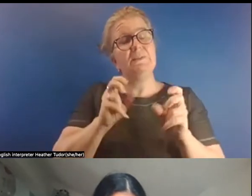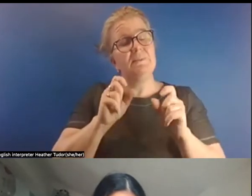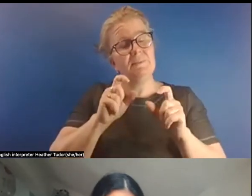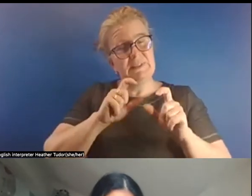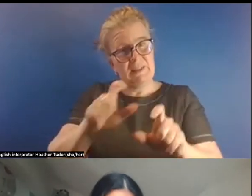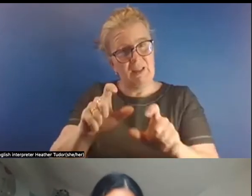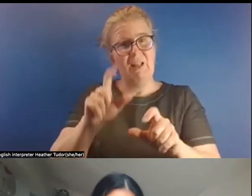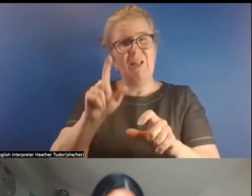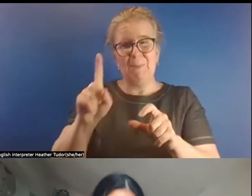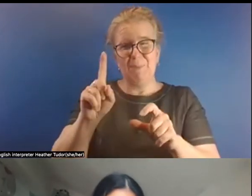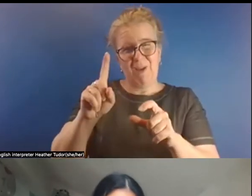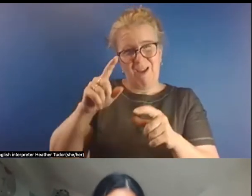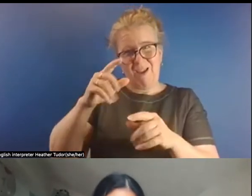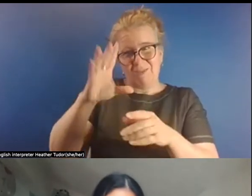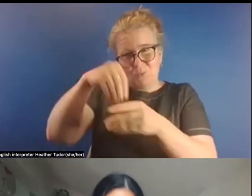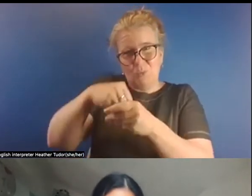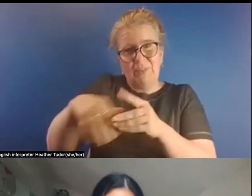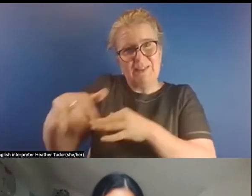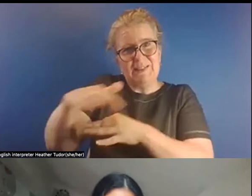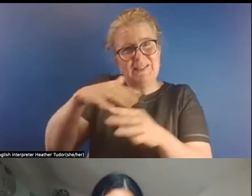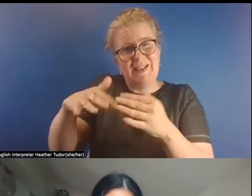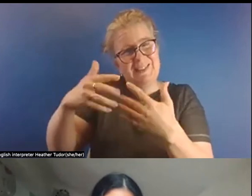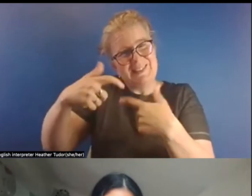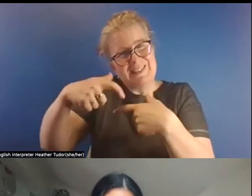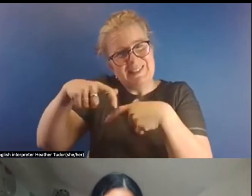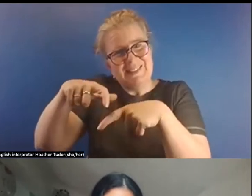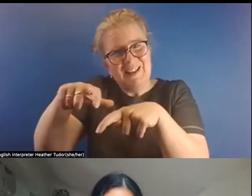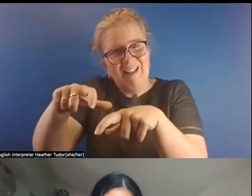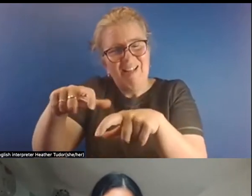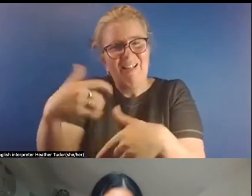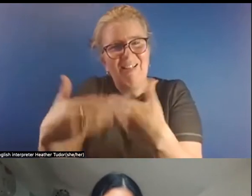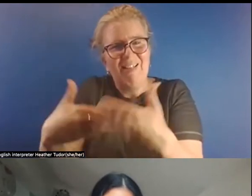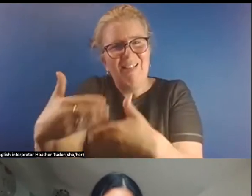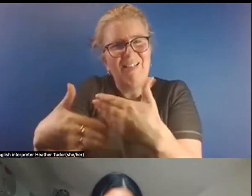and keep it going. I just want to explore that.